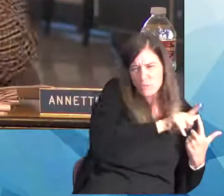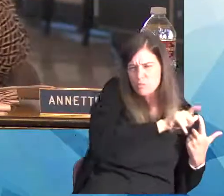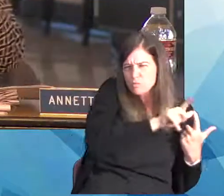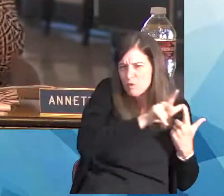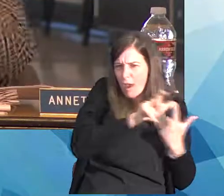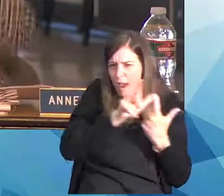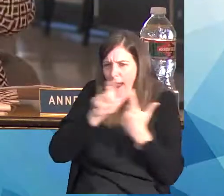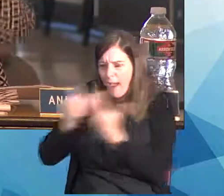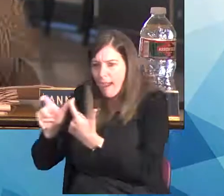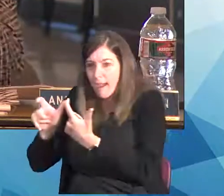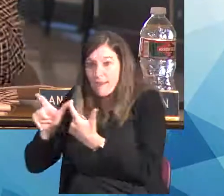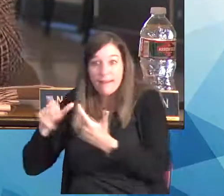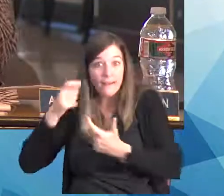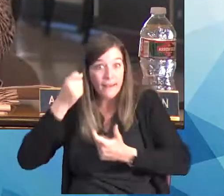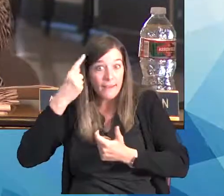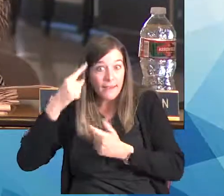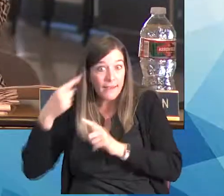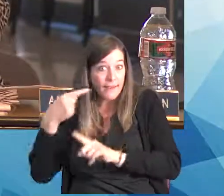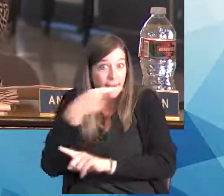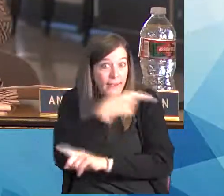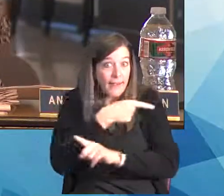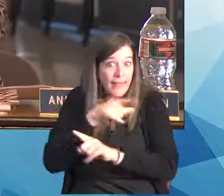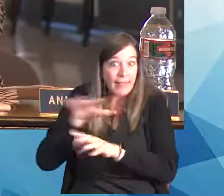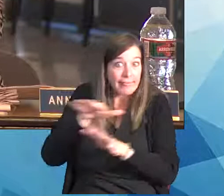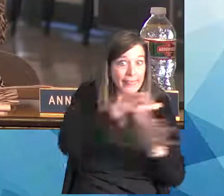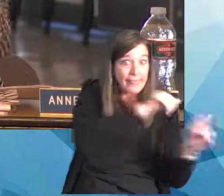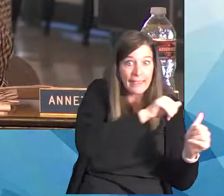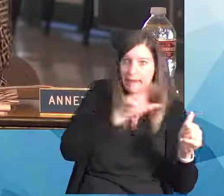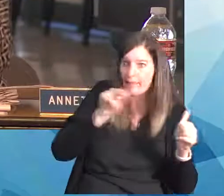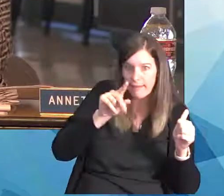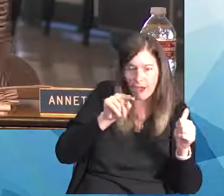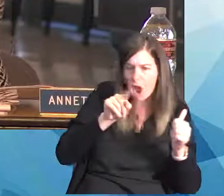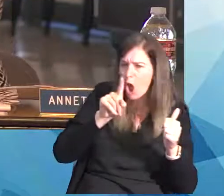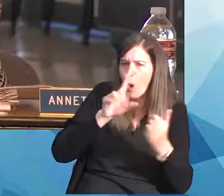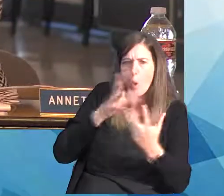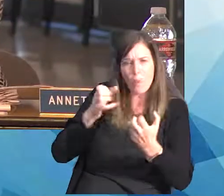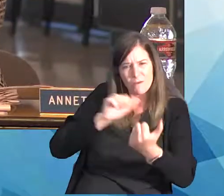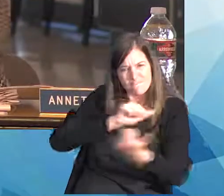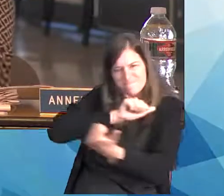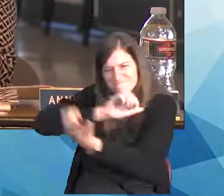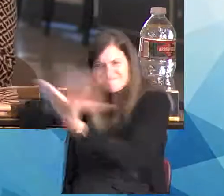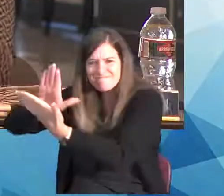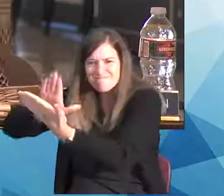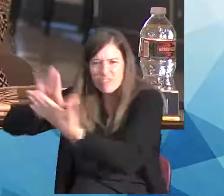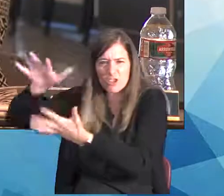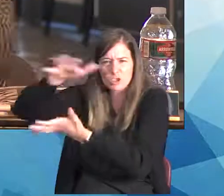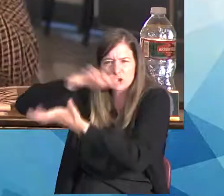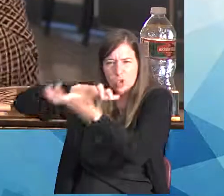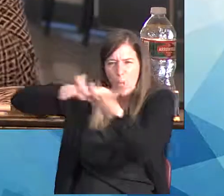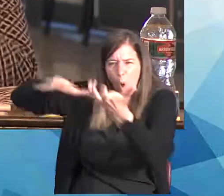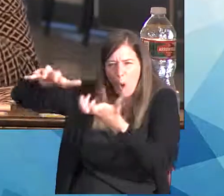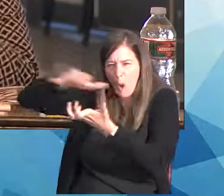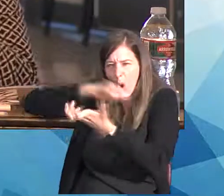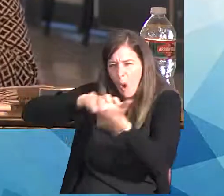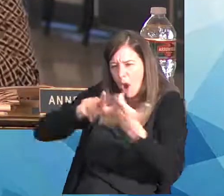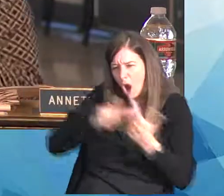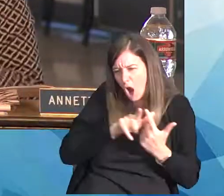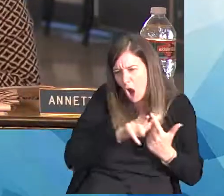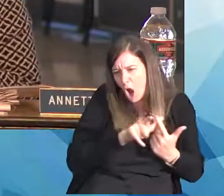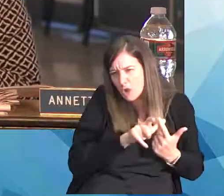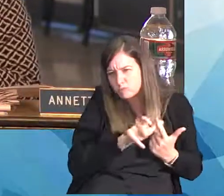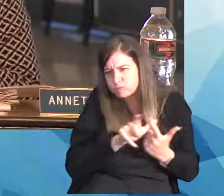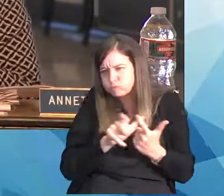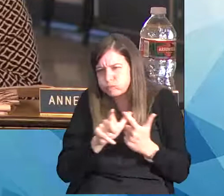away, they run to the storm, and they go through the storm to the